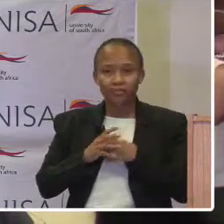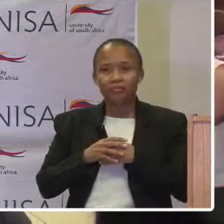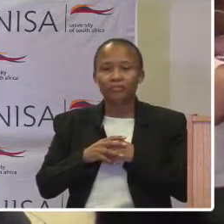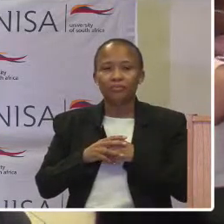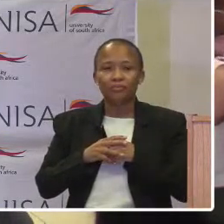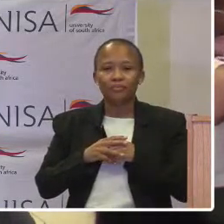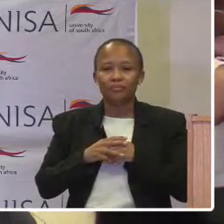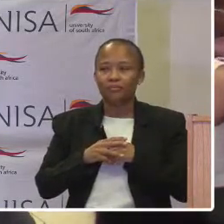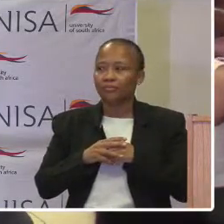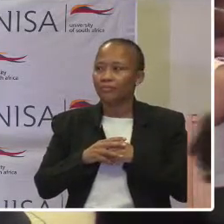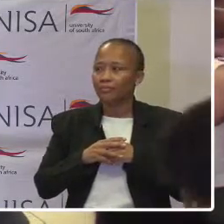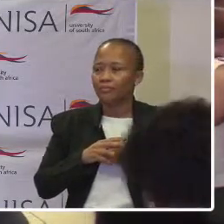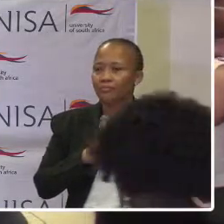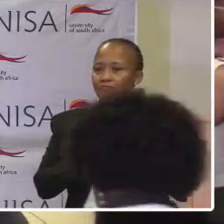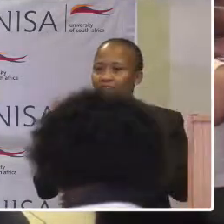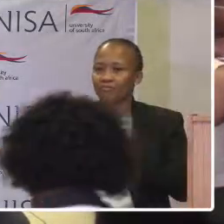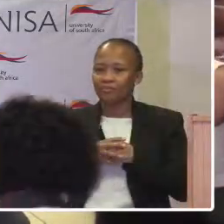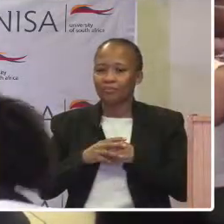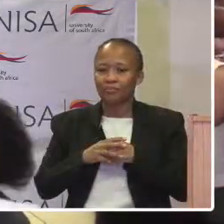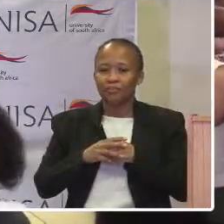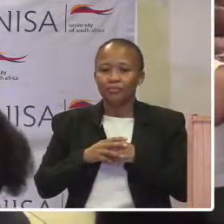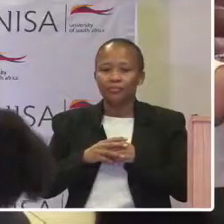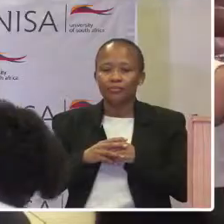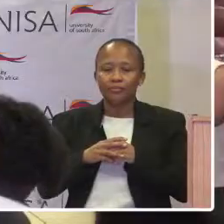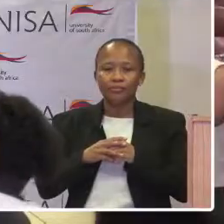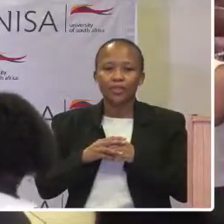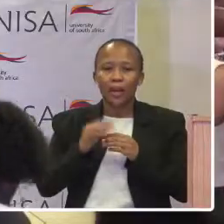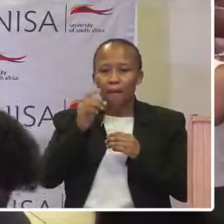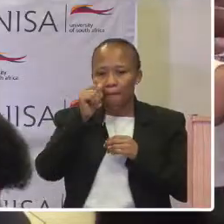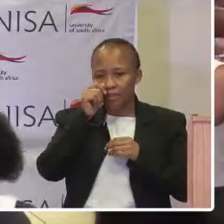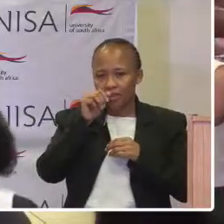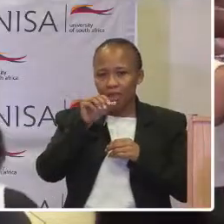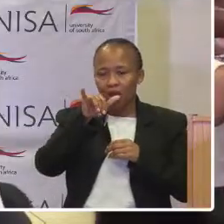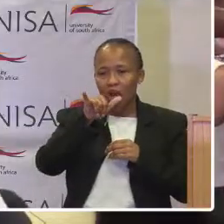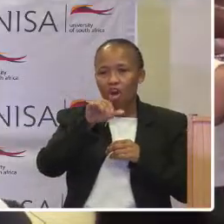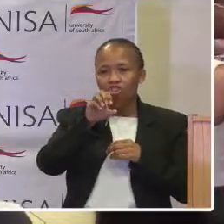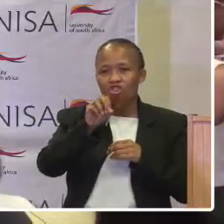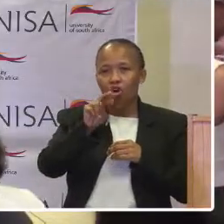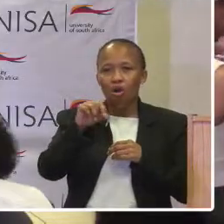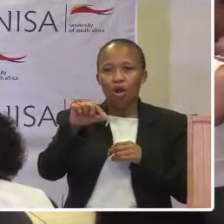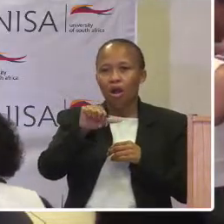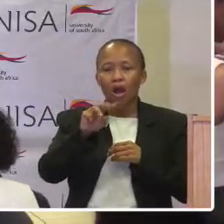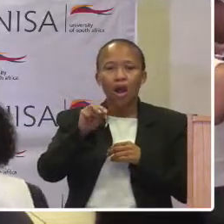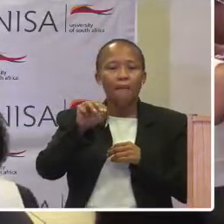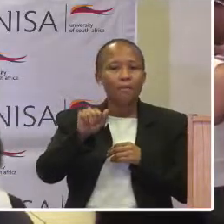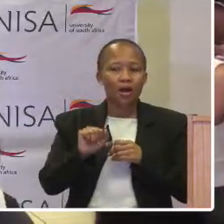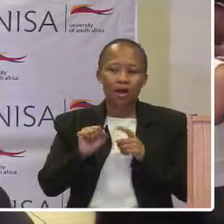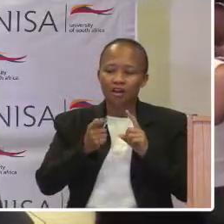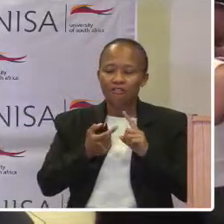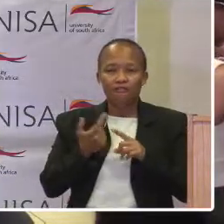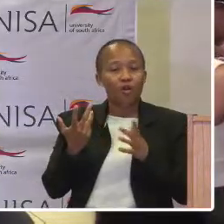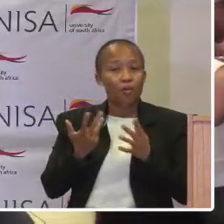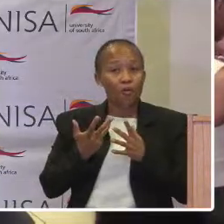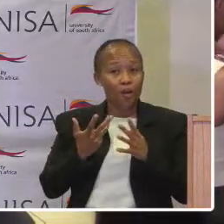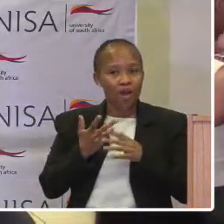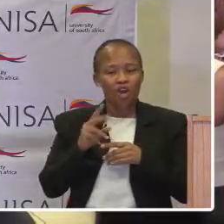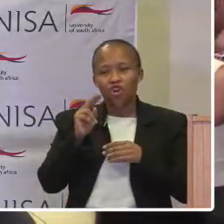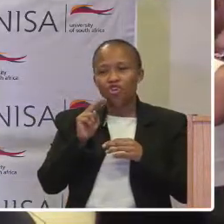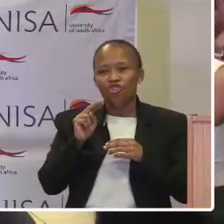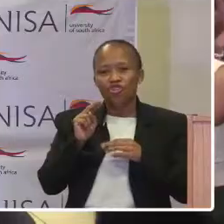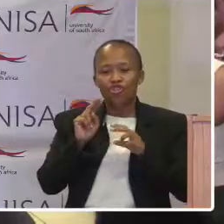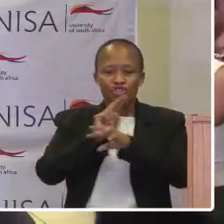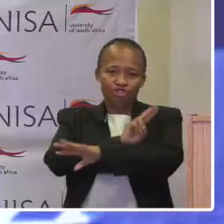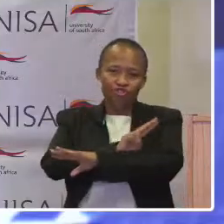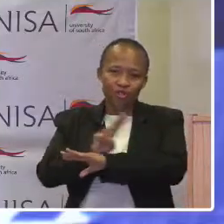And she is also joined with Mr. Yongama Skweyiya from UNISA's Directorate of